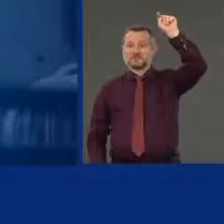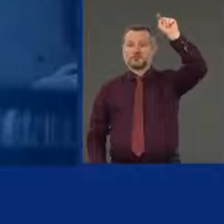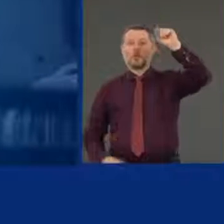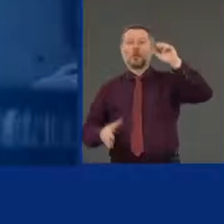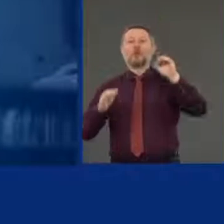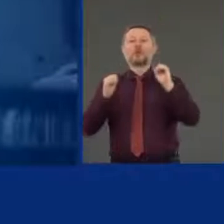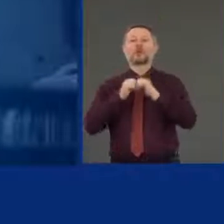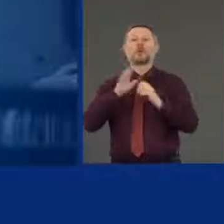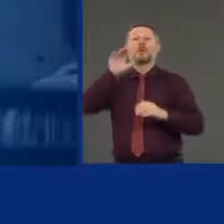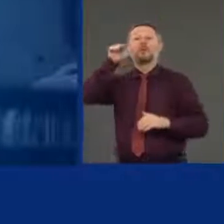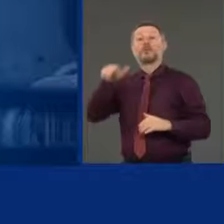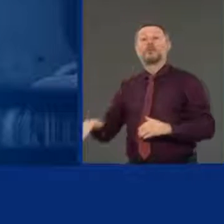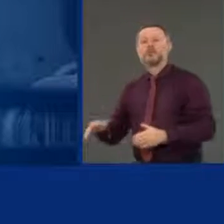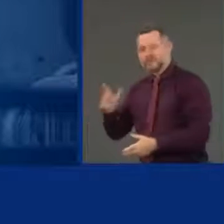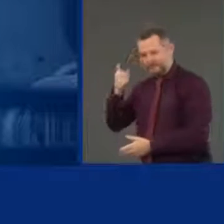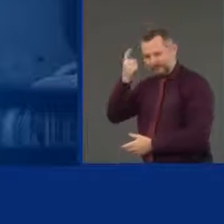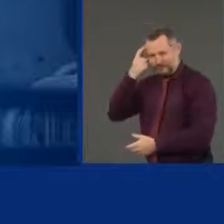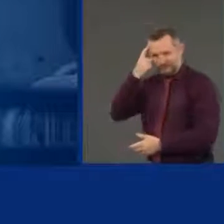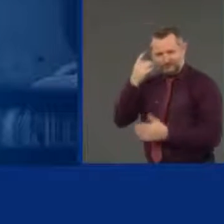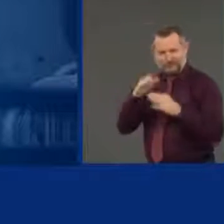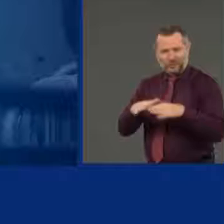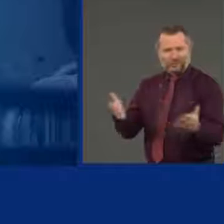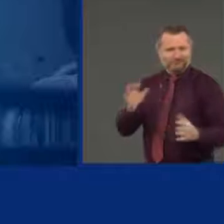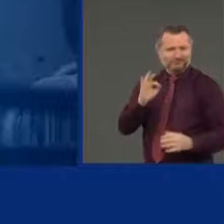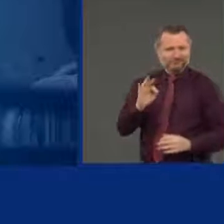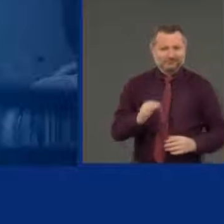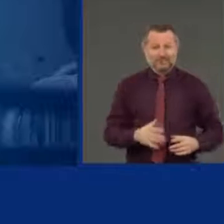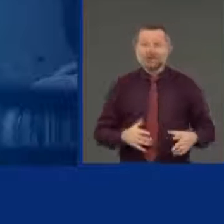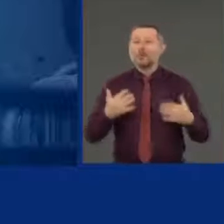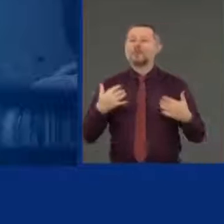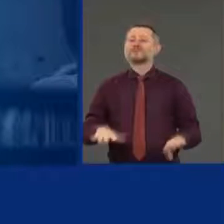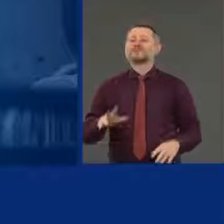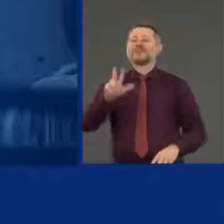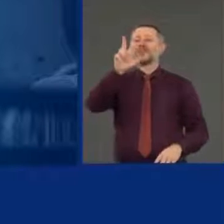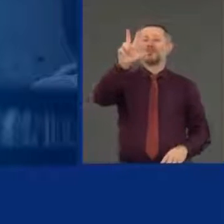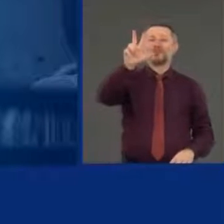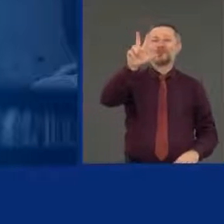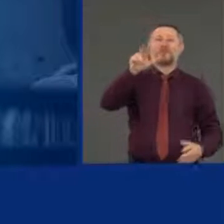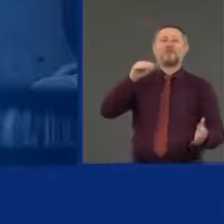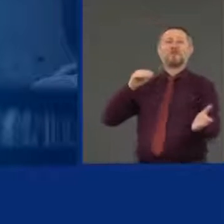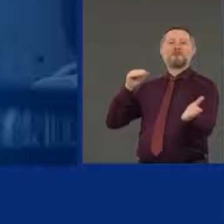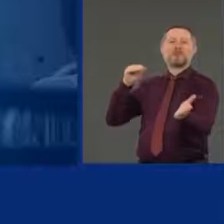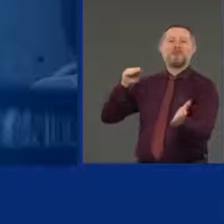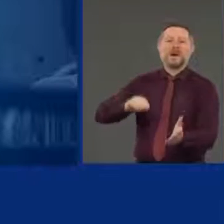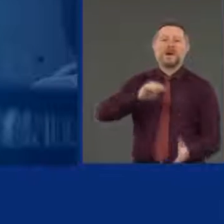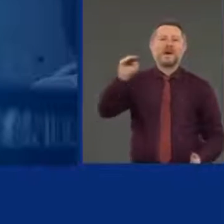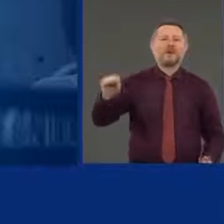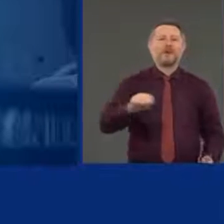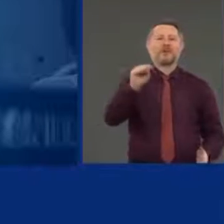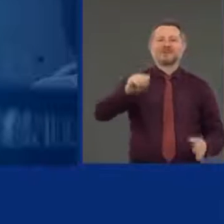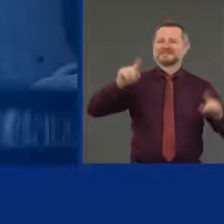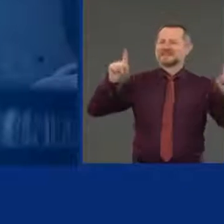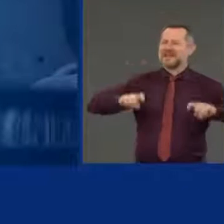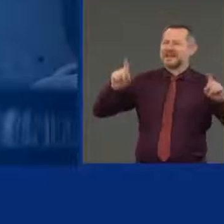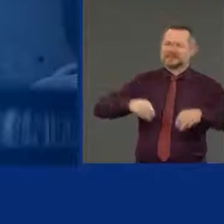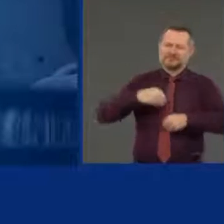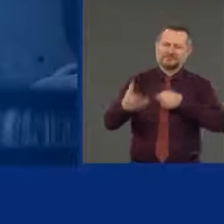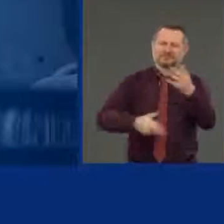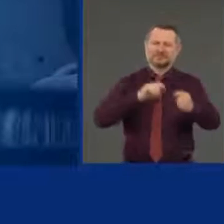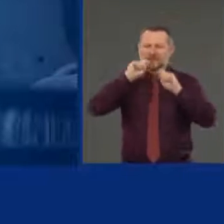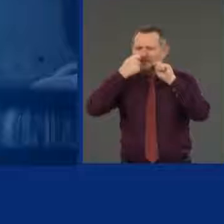reopening. We have done over 3 million tests now in the state of New York. More tests than any other